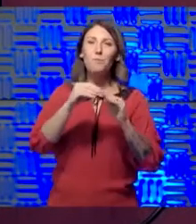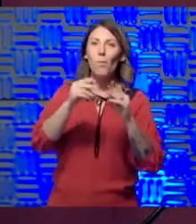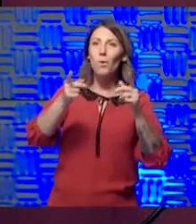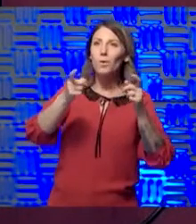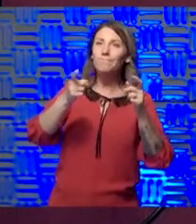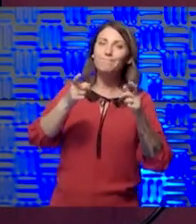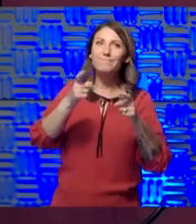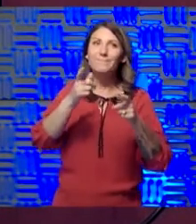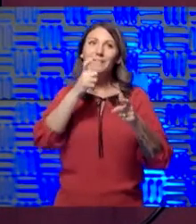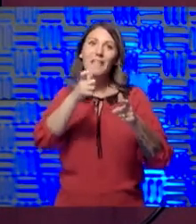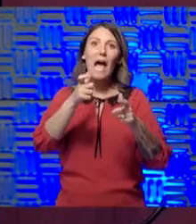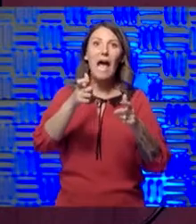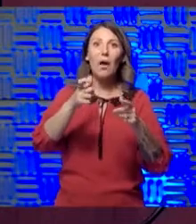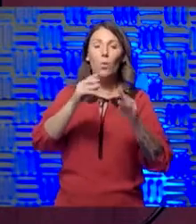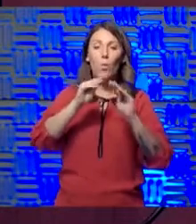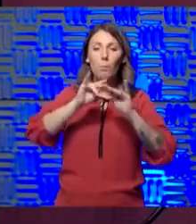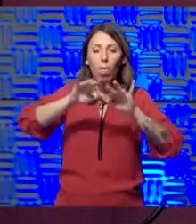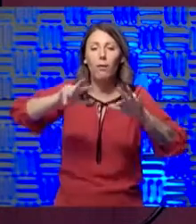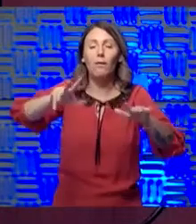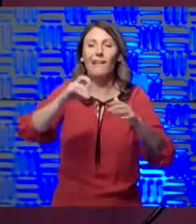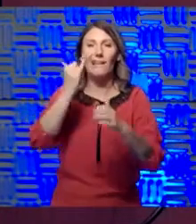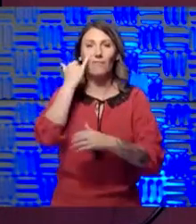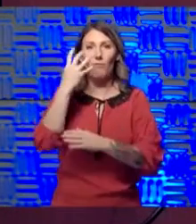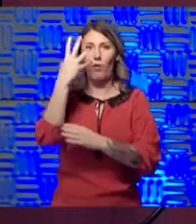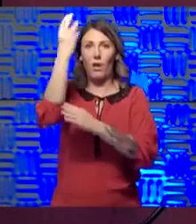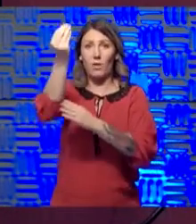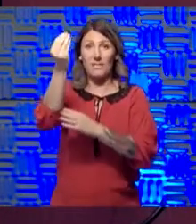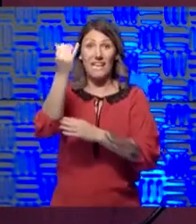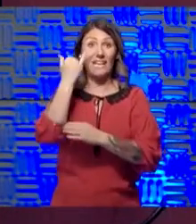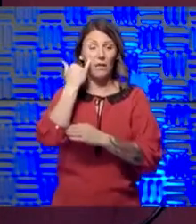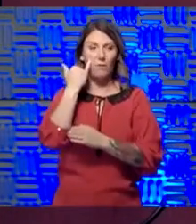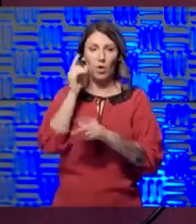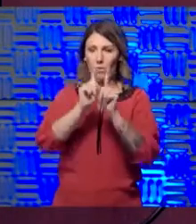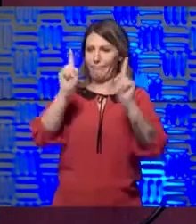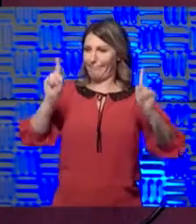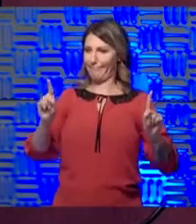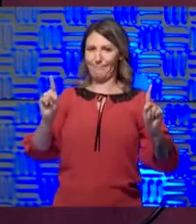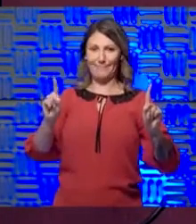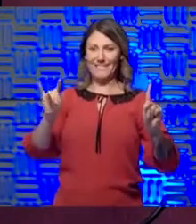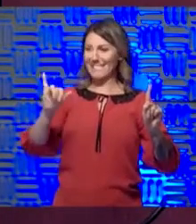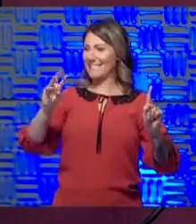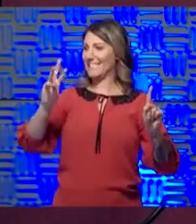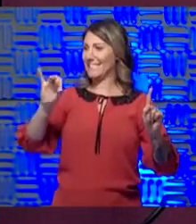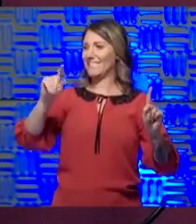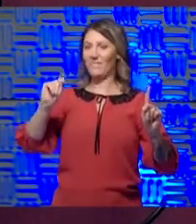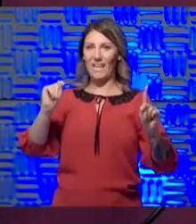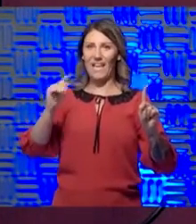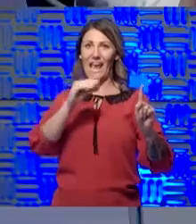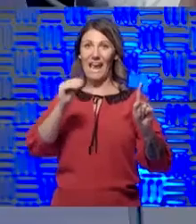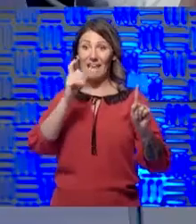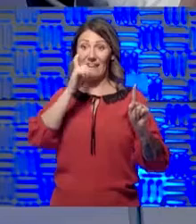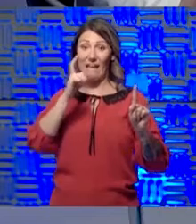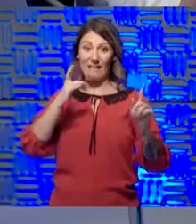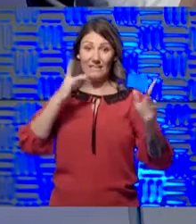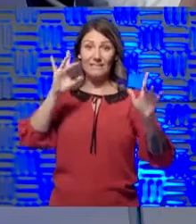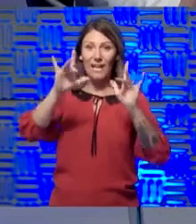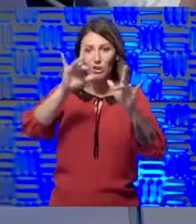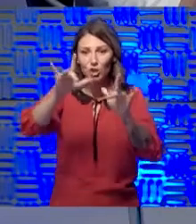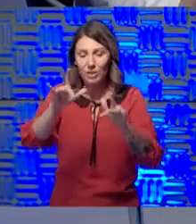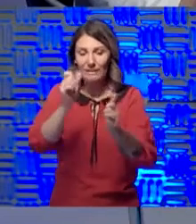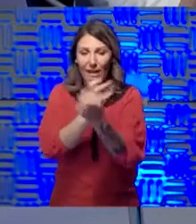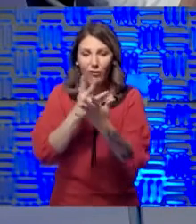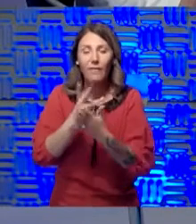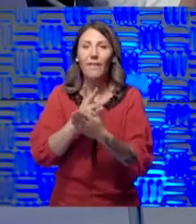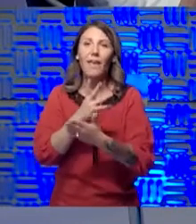the impact of that on transmission, if you were 6 feet apart and outside and not touching horizontal surfaces, is probably small. I think it is really too. The